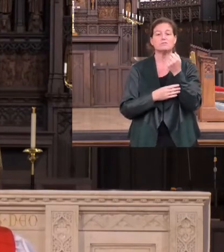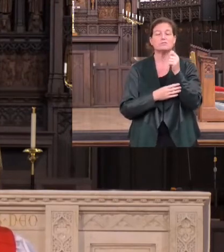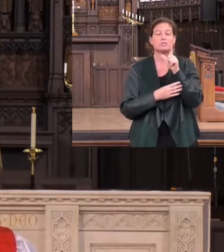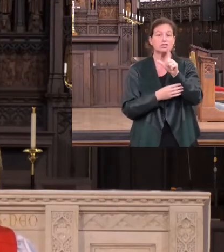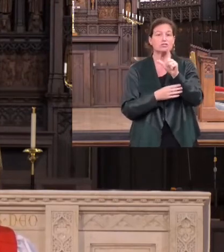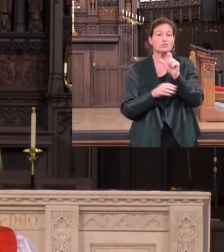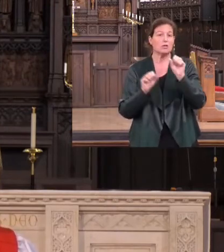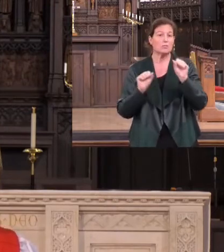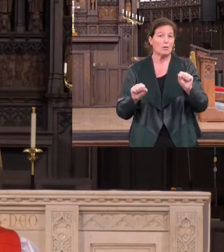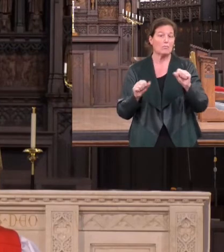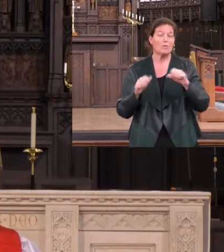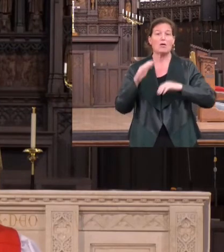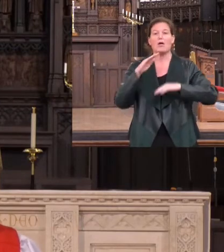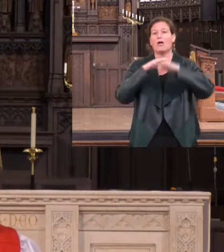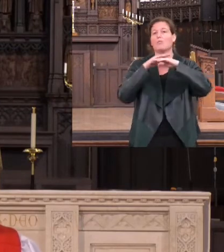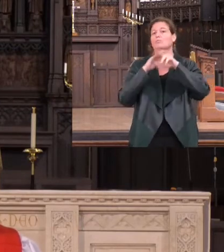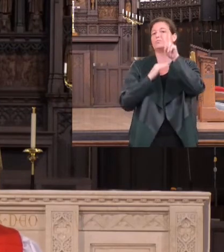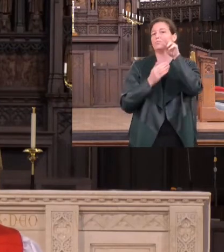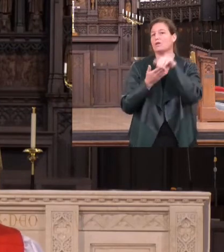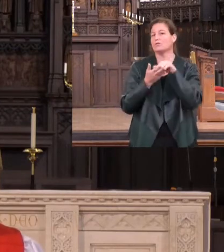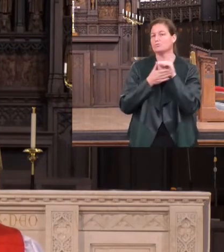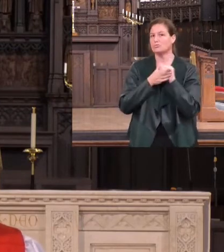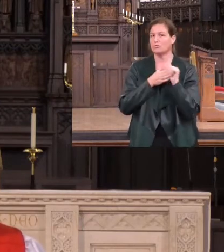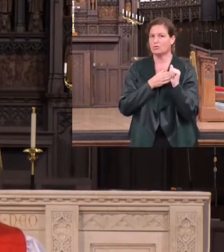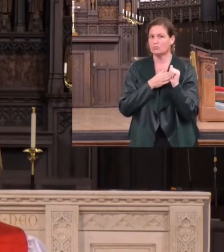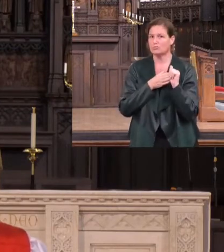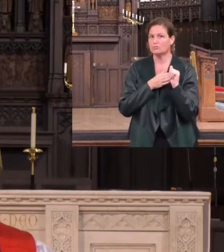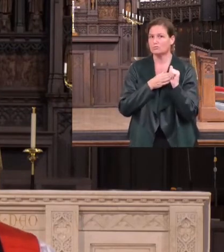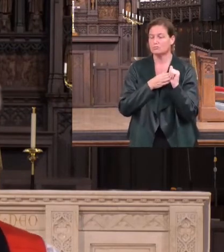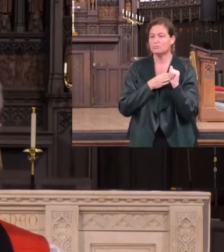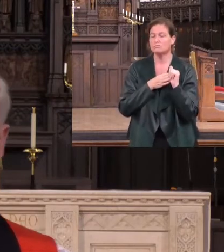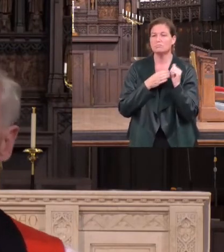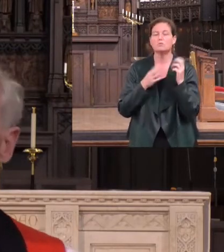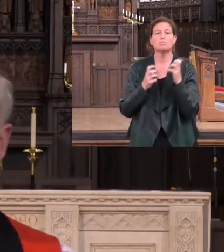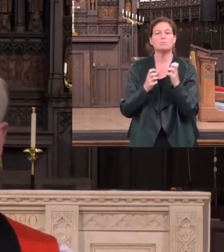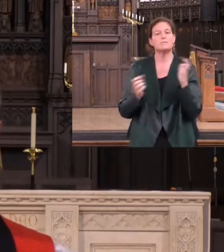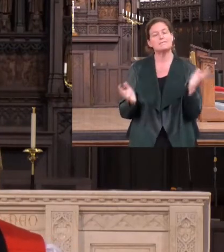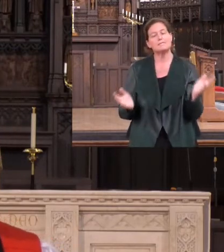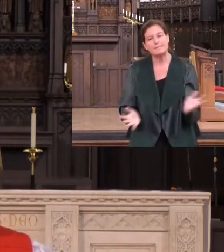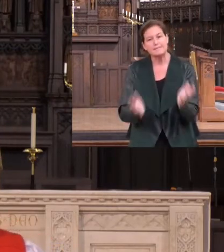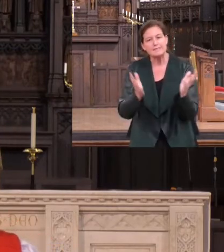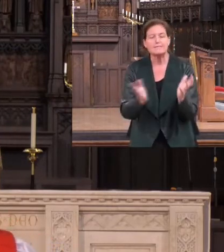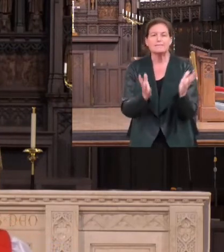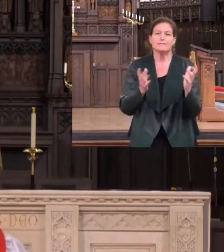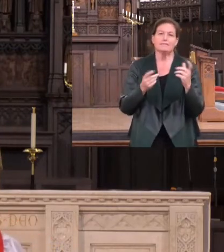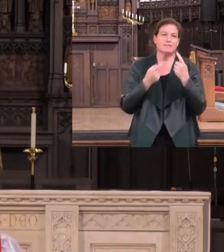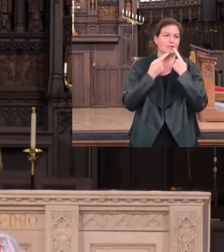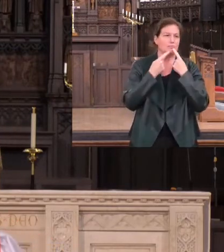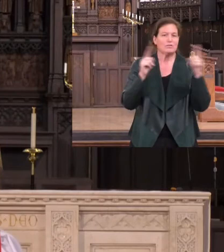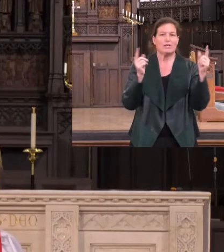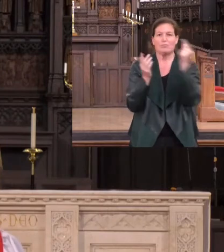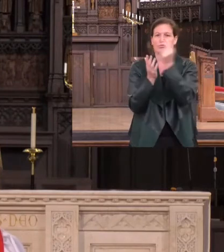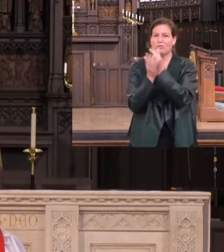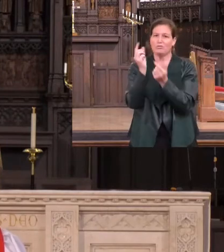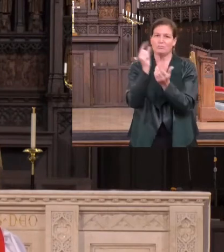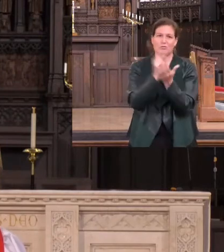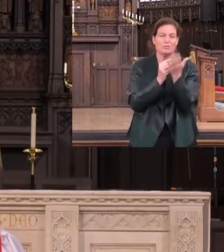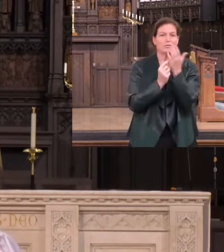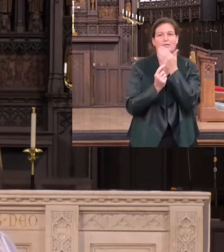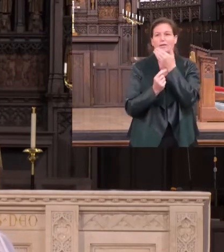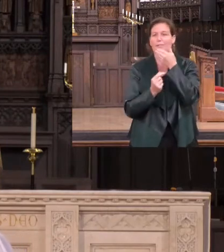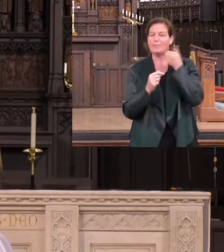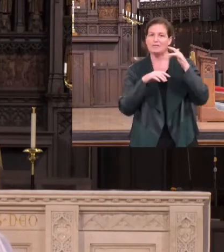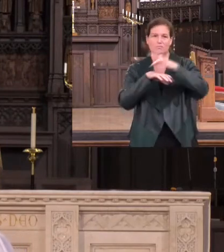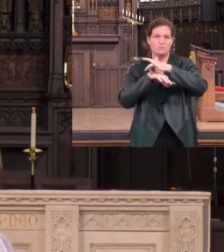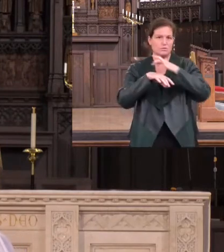capacities up to $2,000. We want to encourage you in proclaiming the gospel with the best